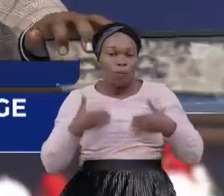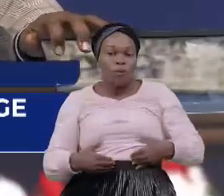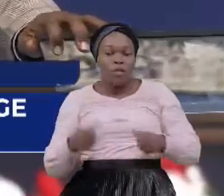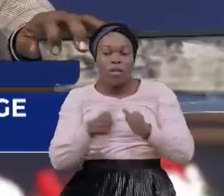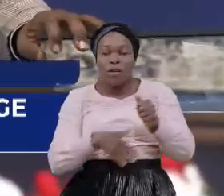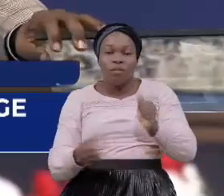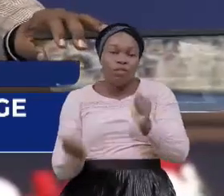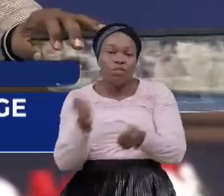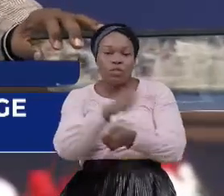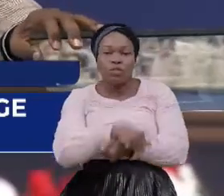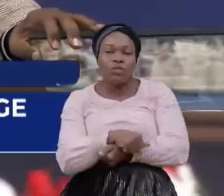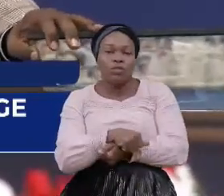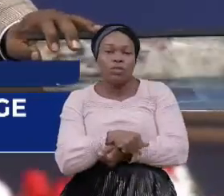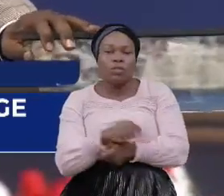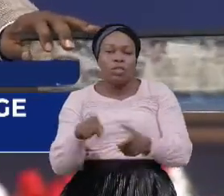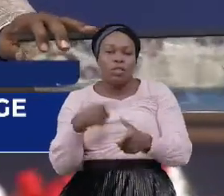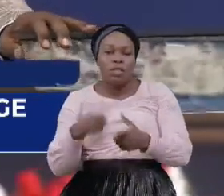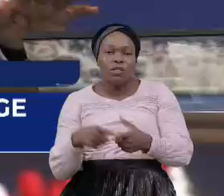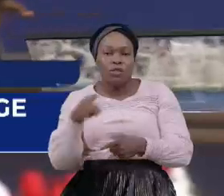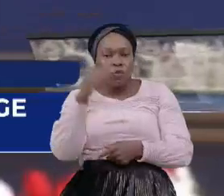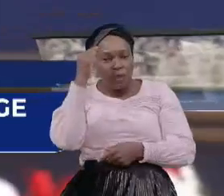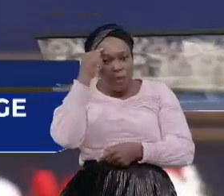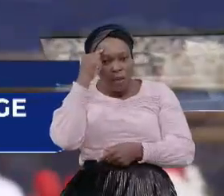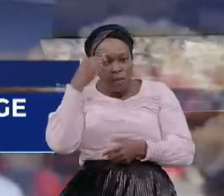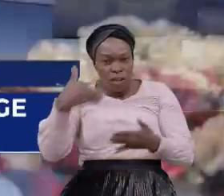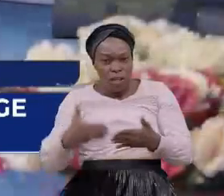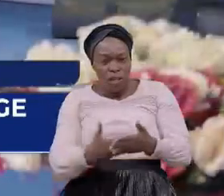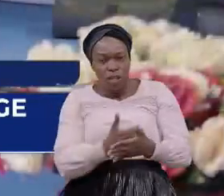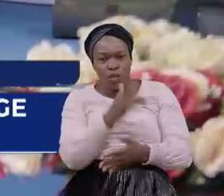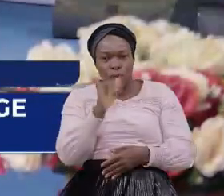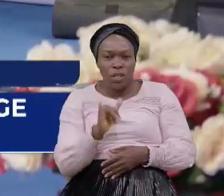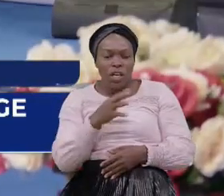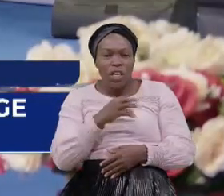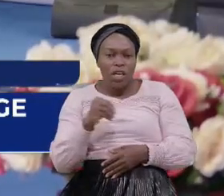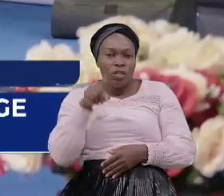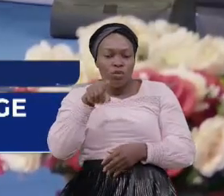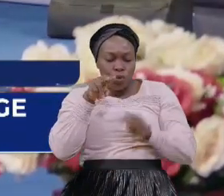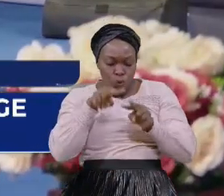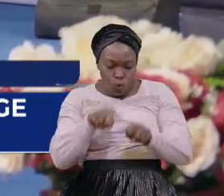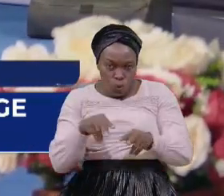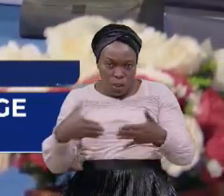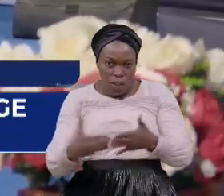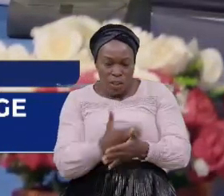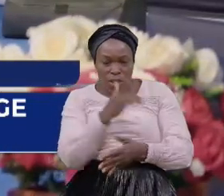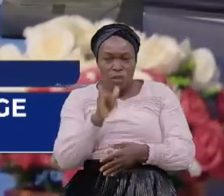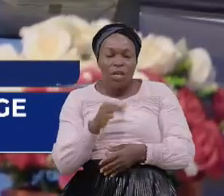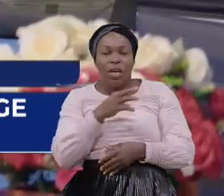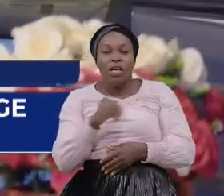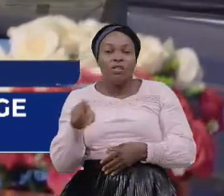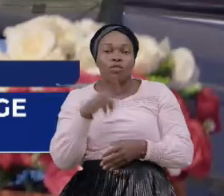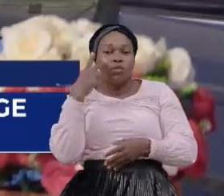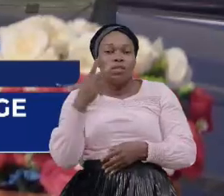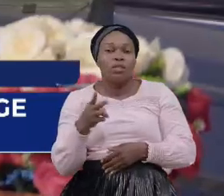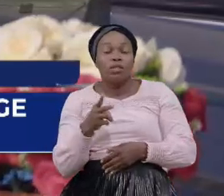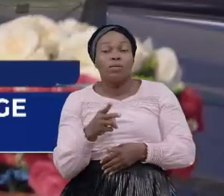you think afresh. Then you look afresh. And what you had seen before, and you've seen a number of times, and